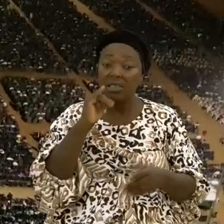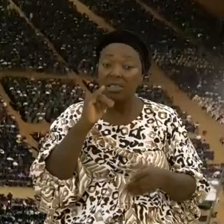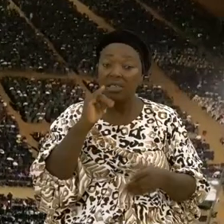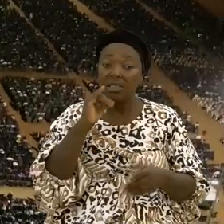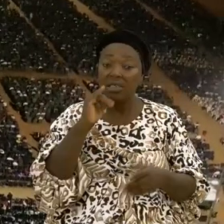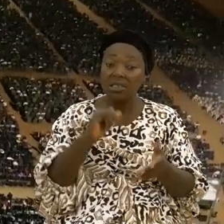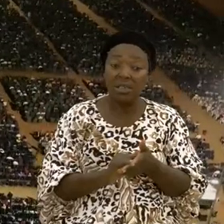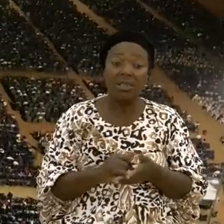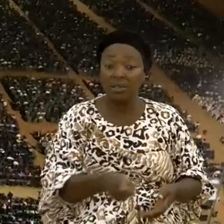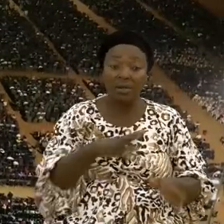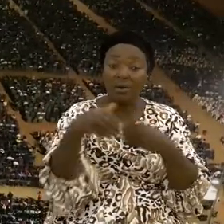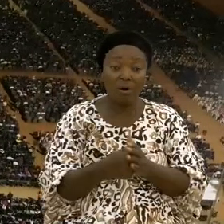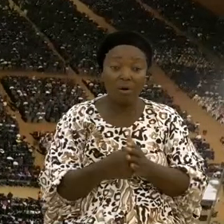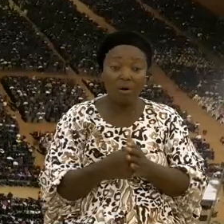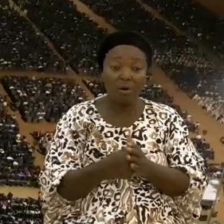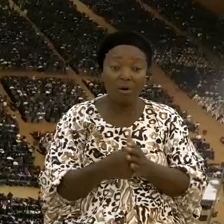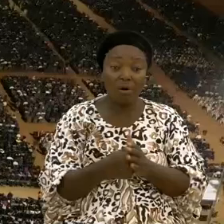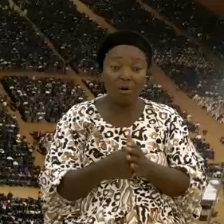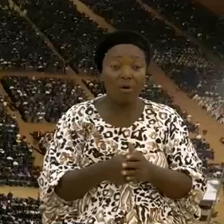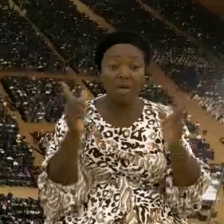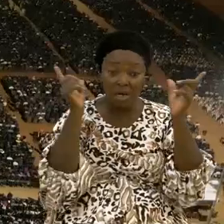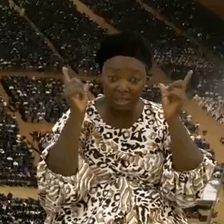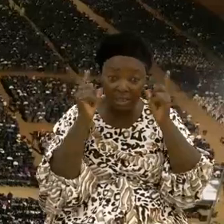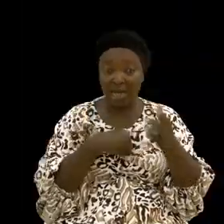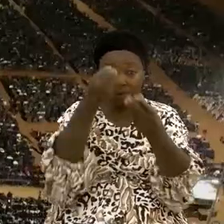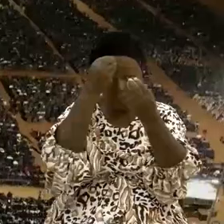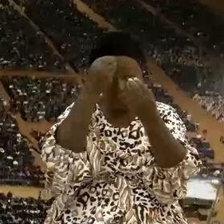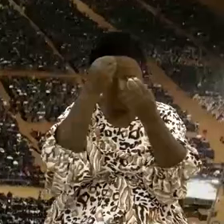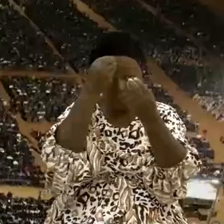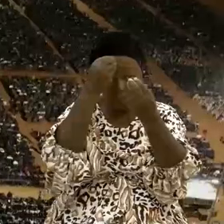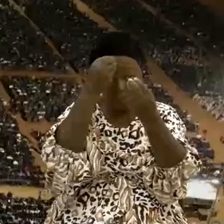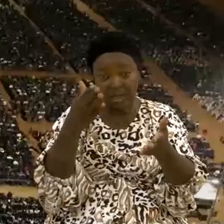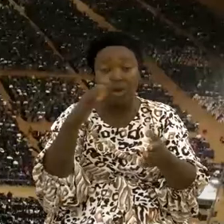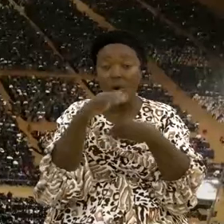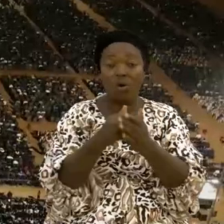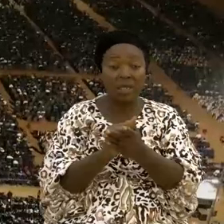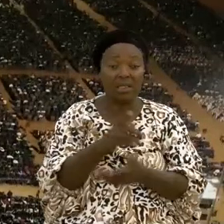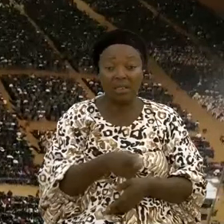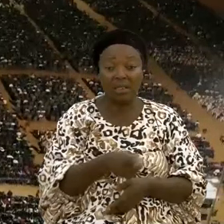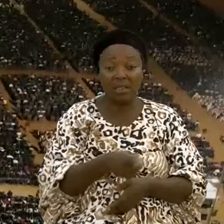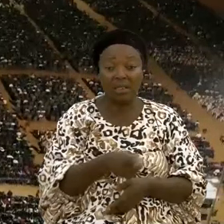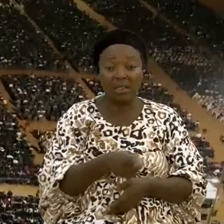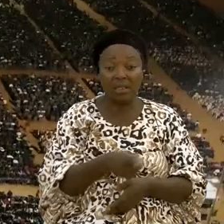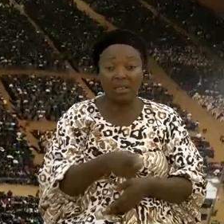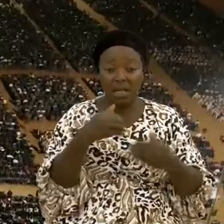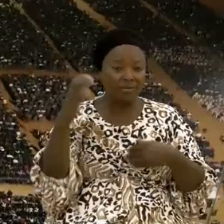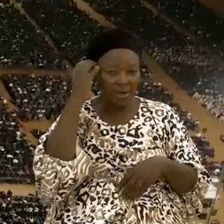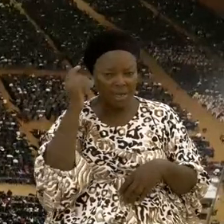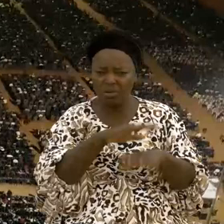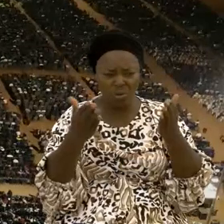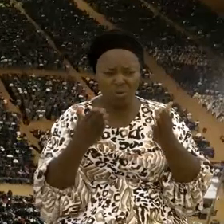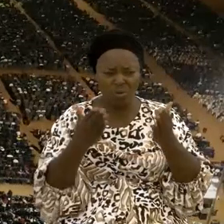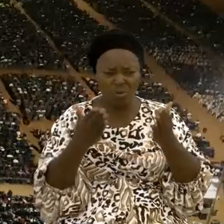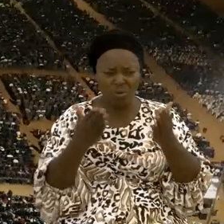all give heed to what they have heard. And you don't want to leave this place without the